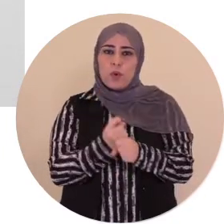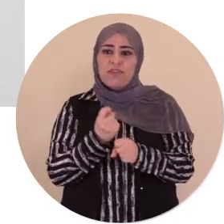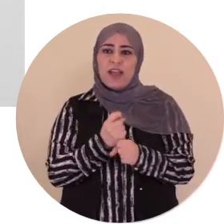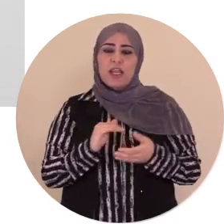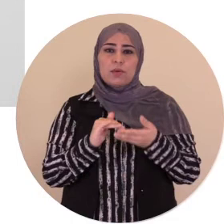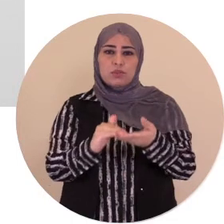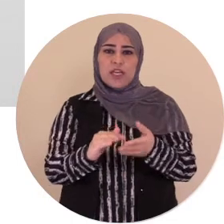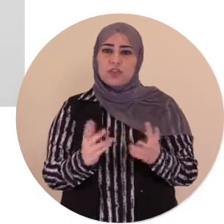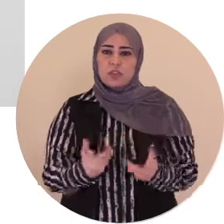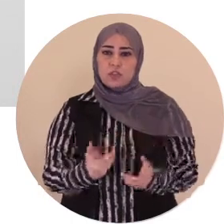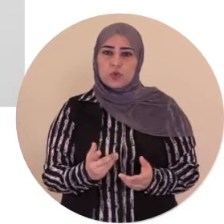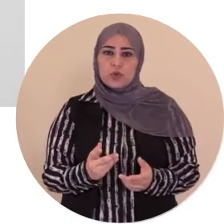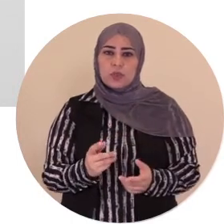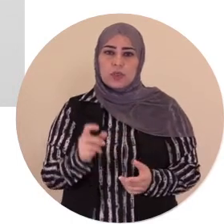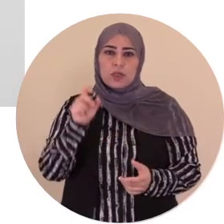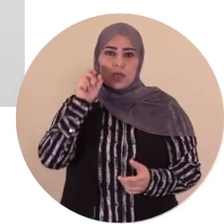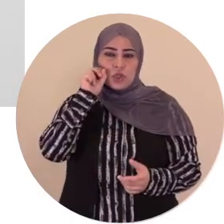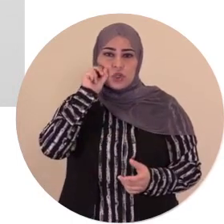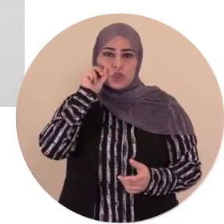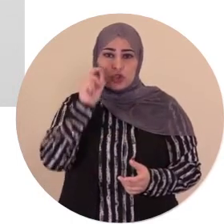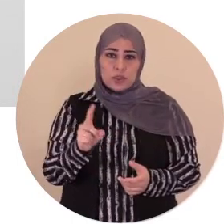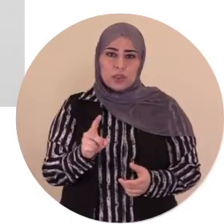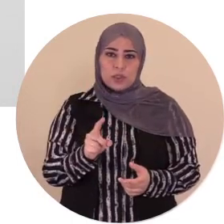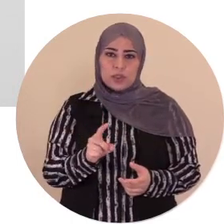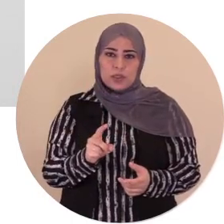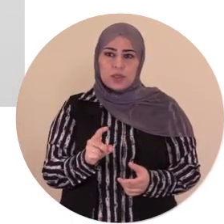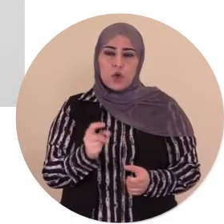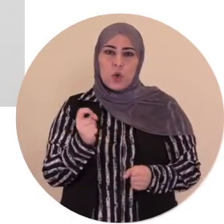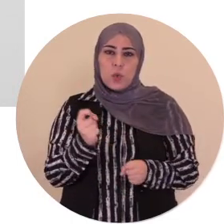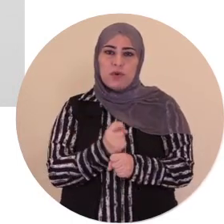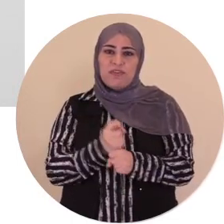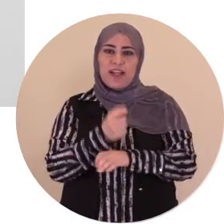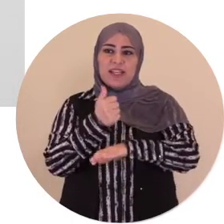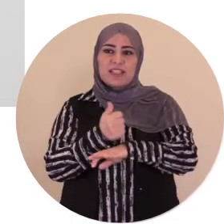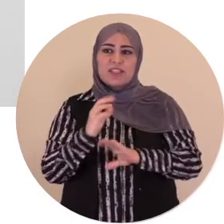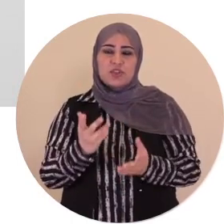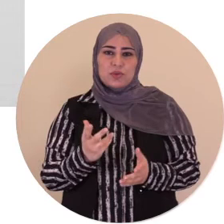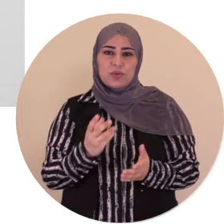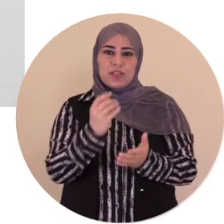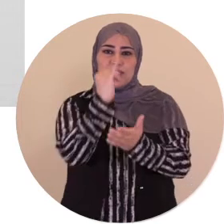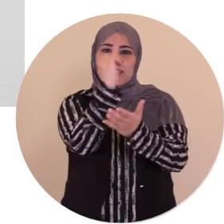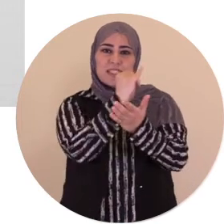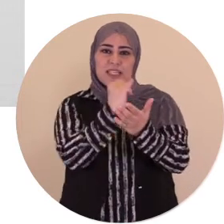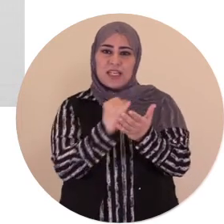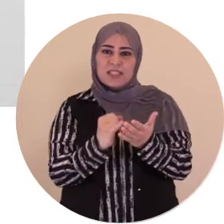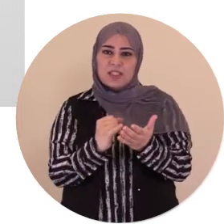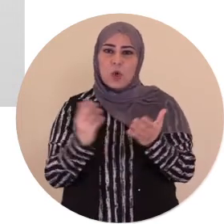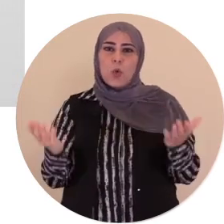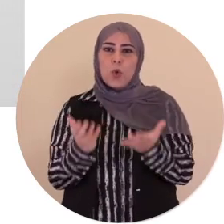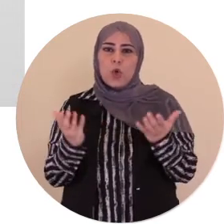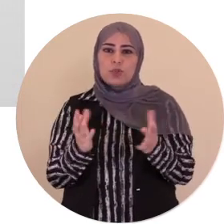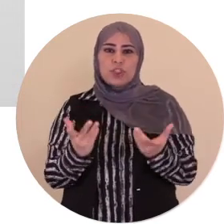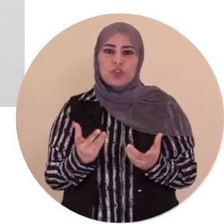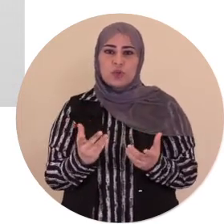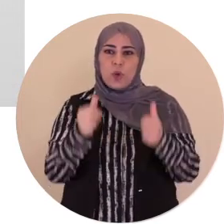going to start with our object, which is what? A poster. A poster should be designed by